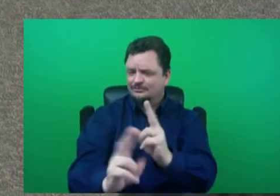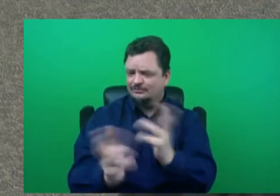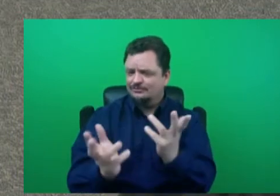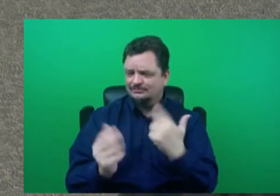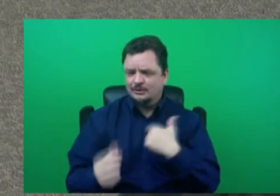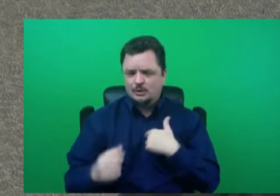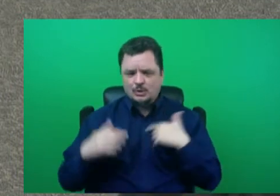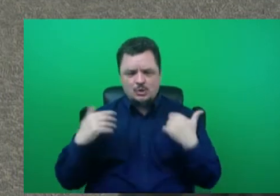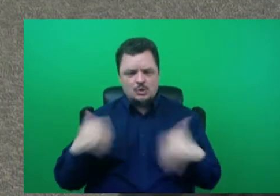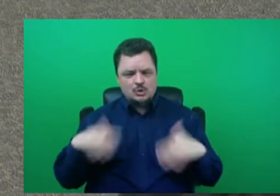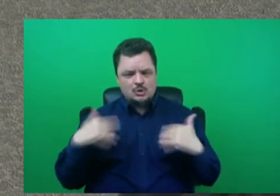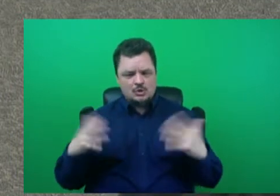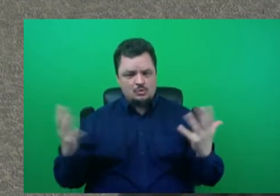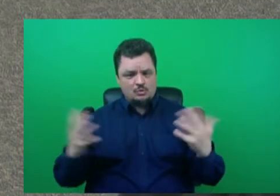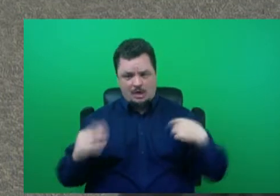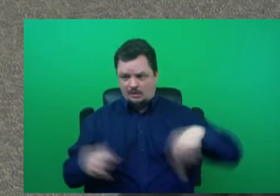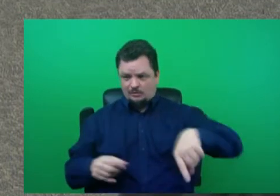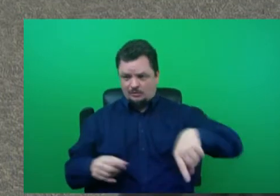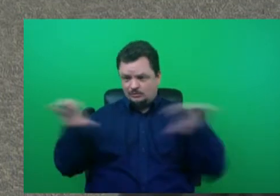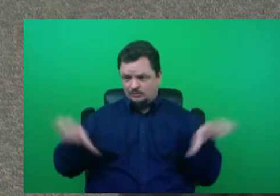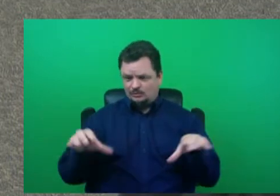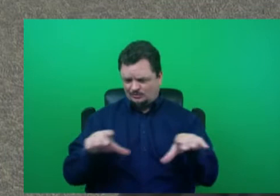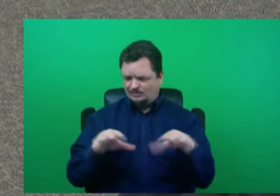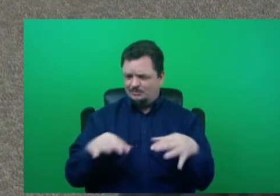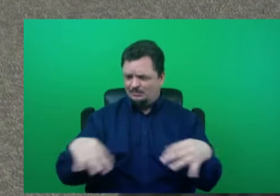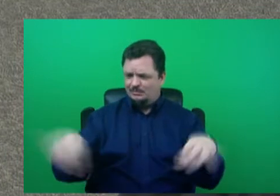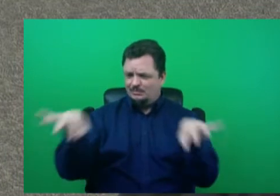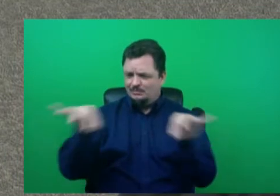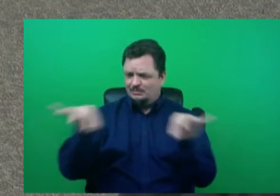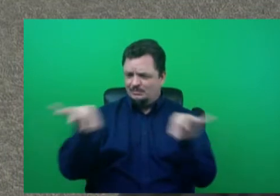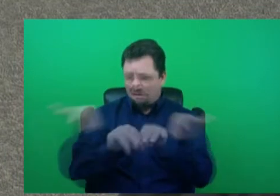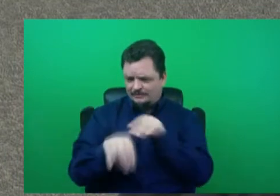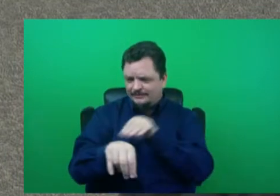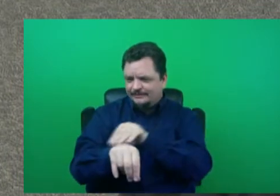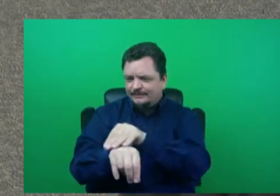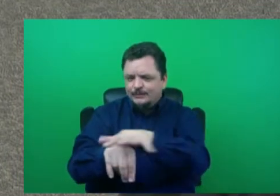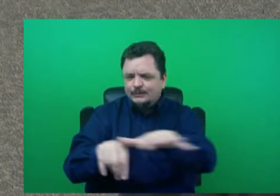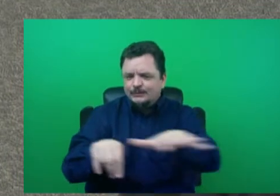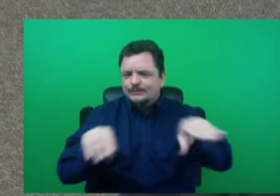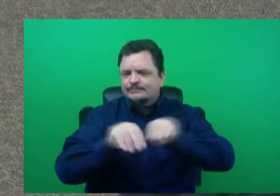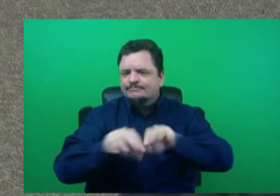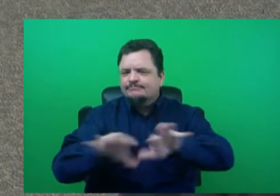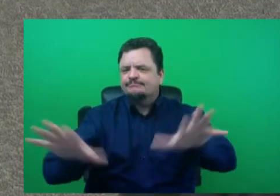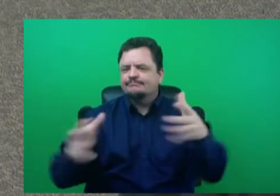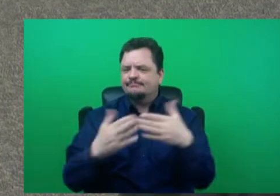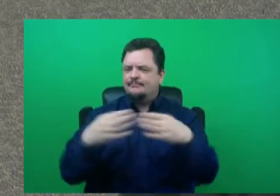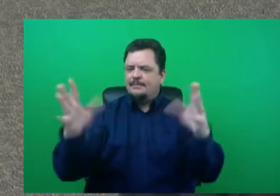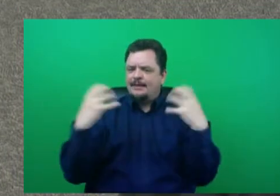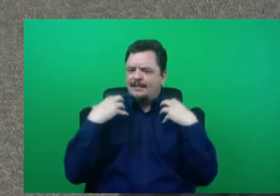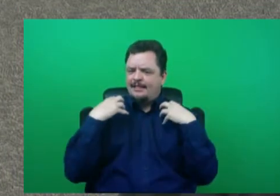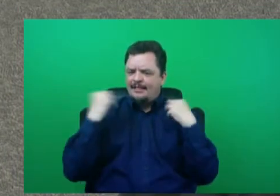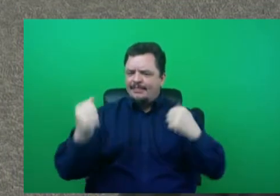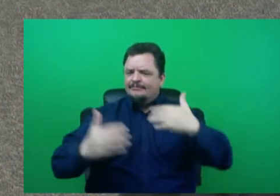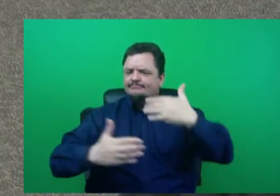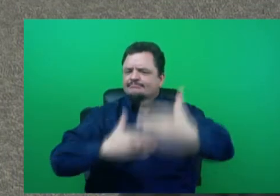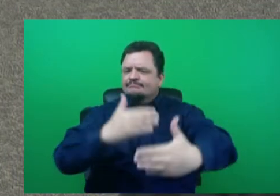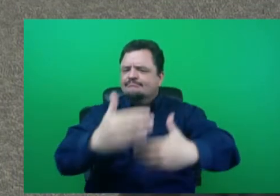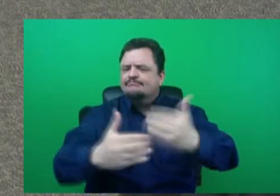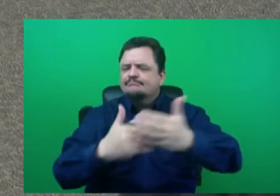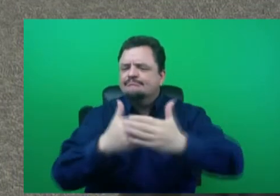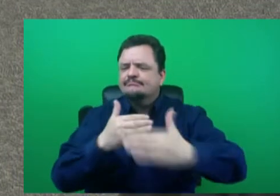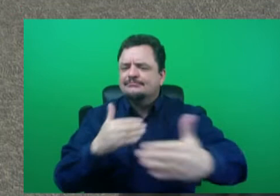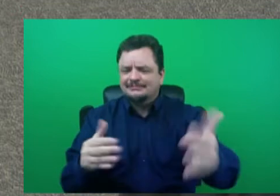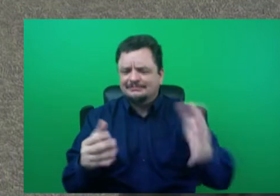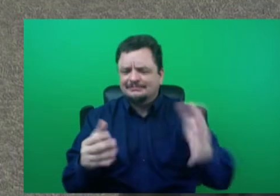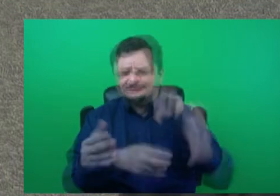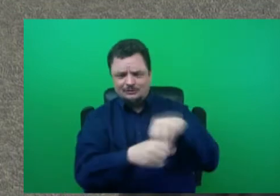direct influence that I have on the health and well-being of children and families. I am working with some of the most vulnerable in our community and